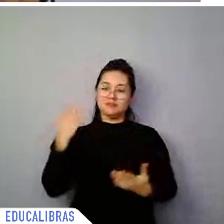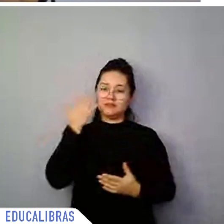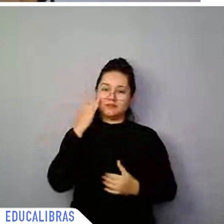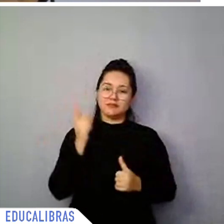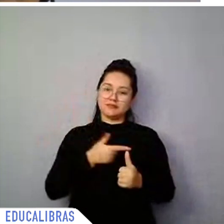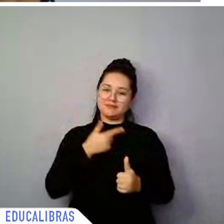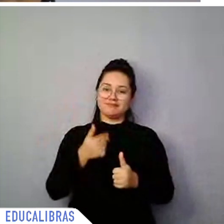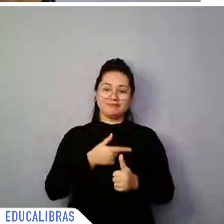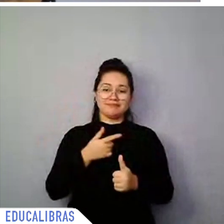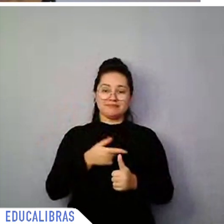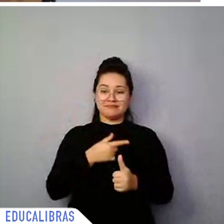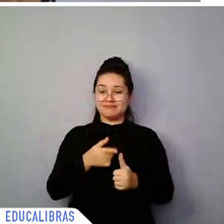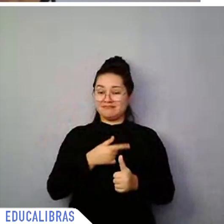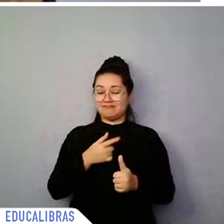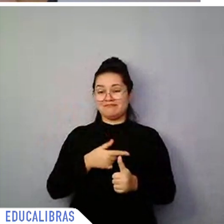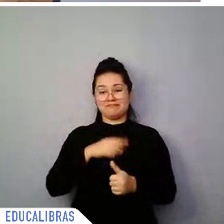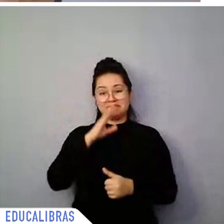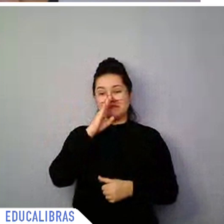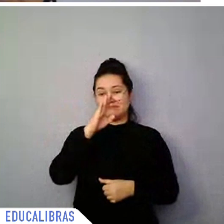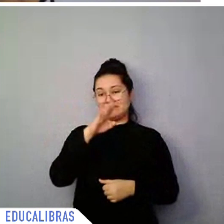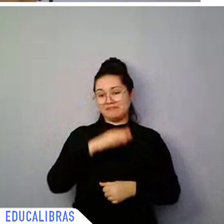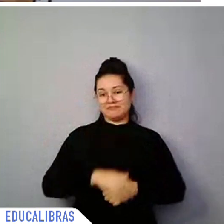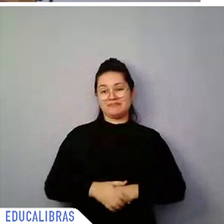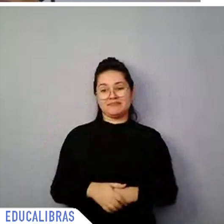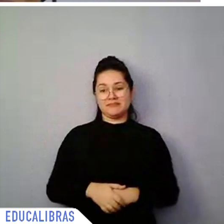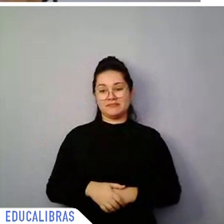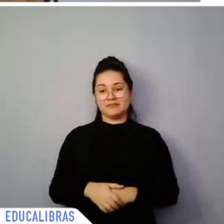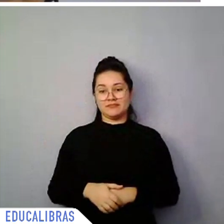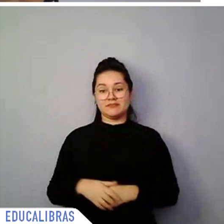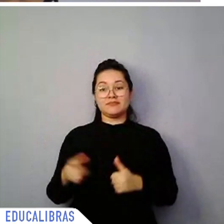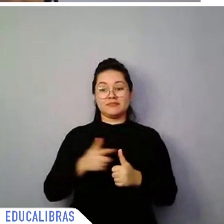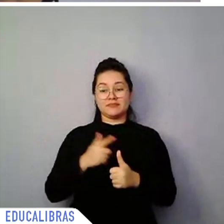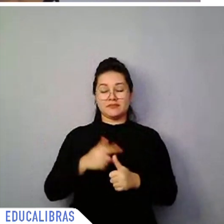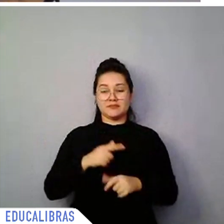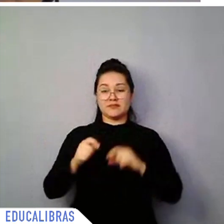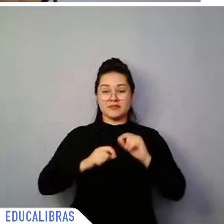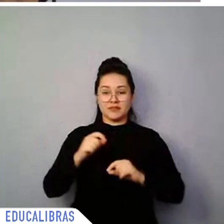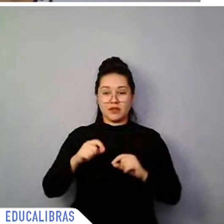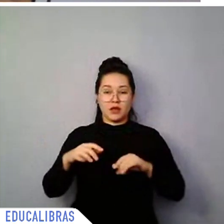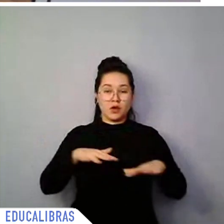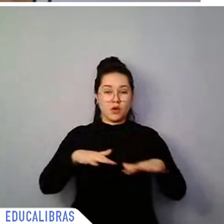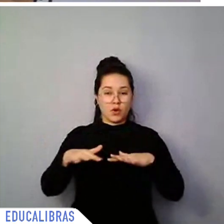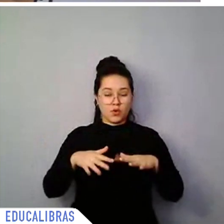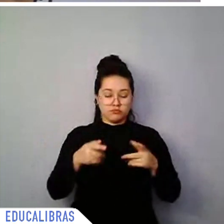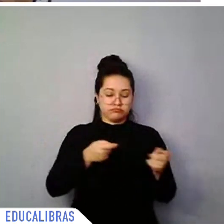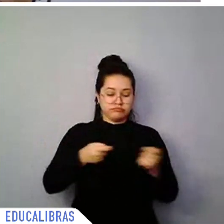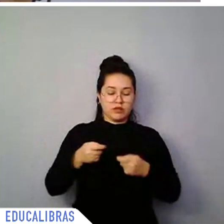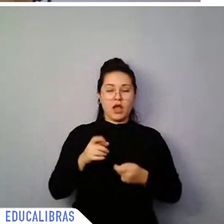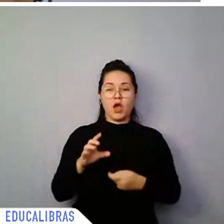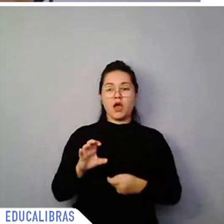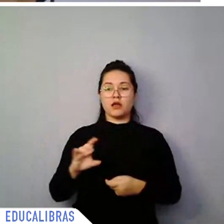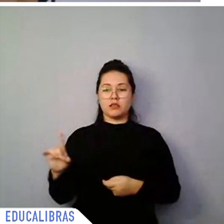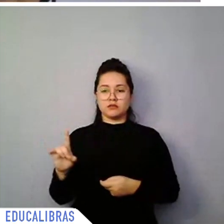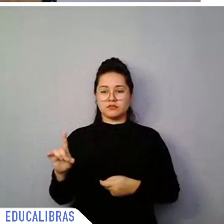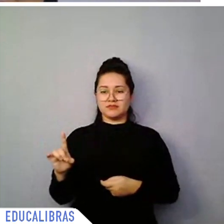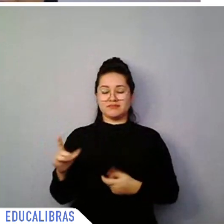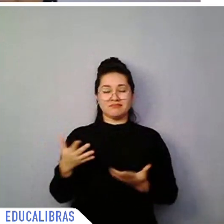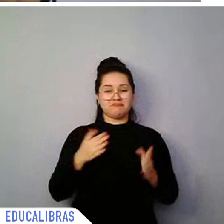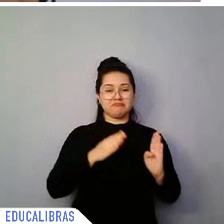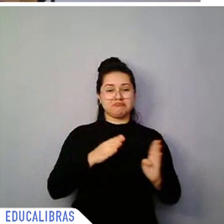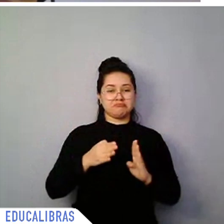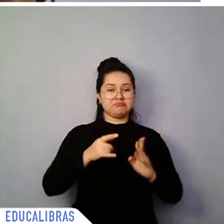future. So this is the first main issue. First of all, coordination.